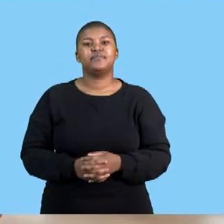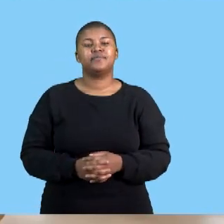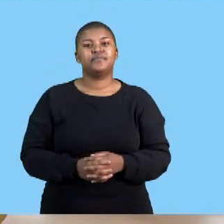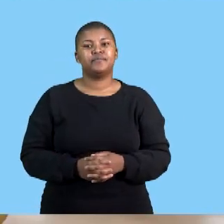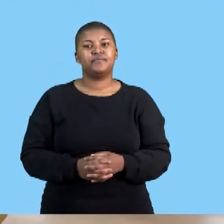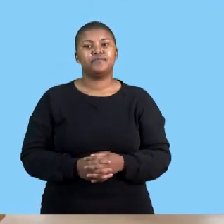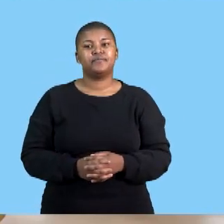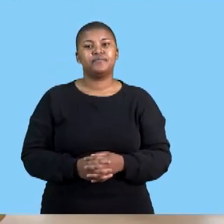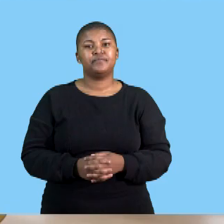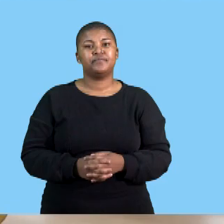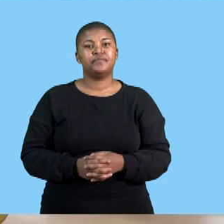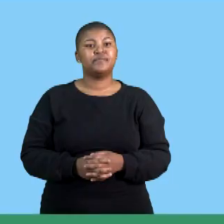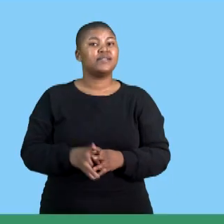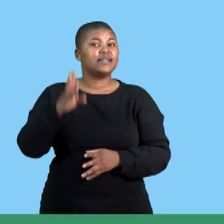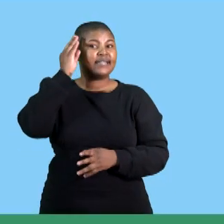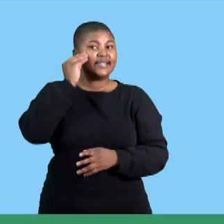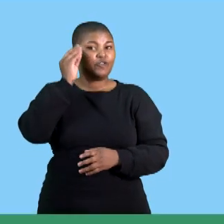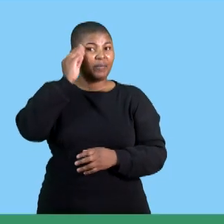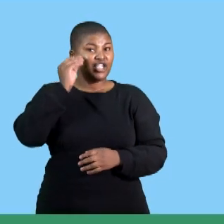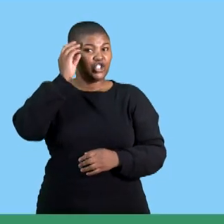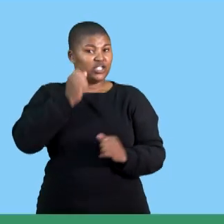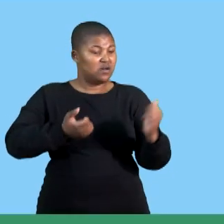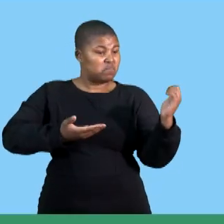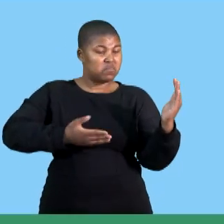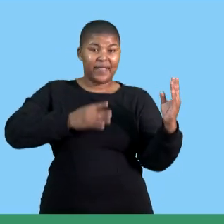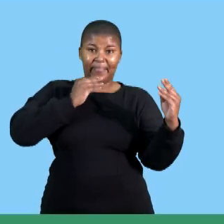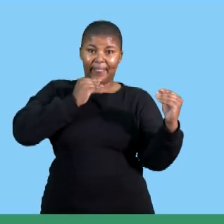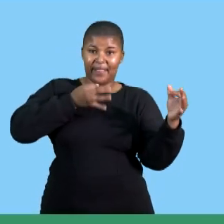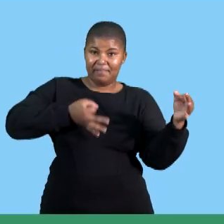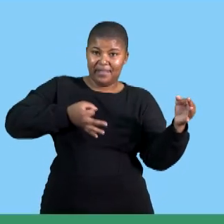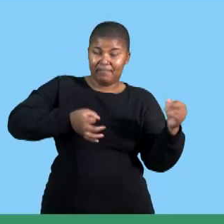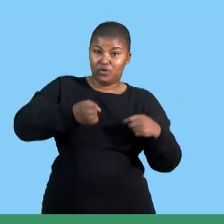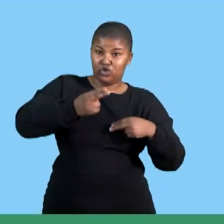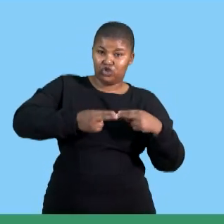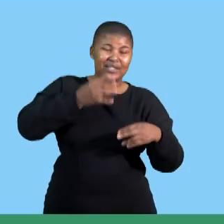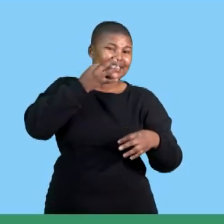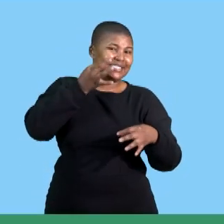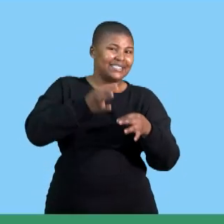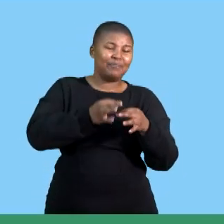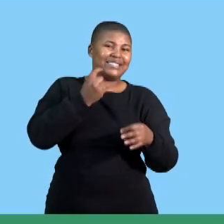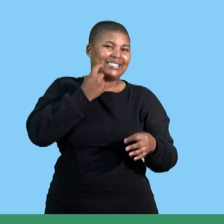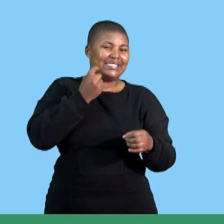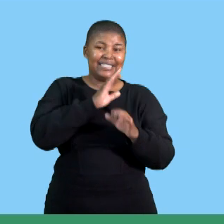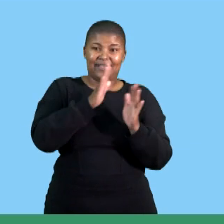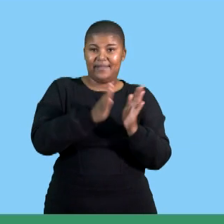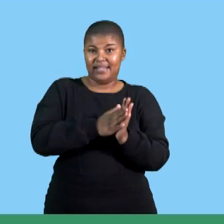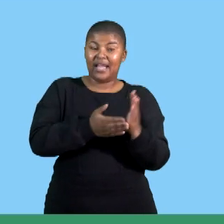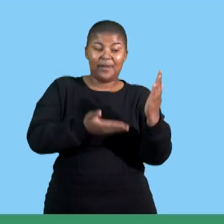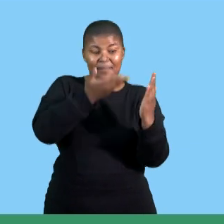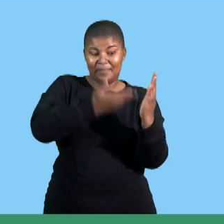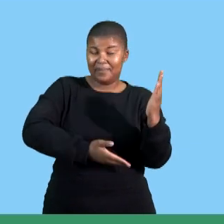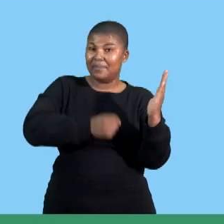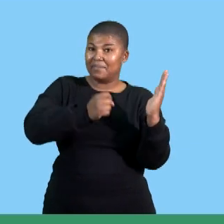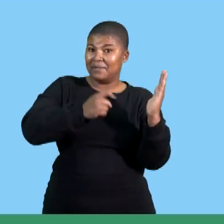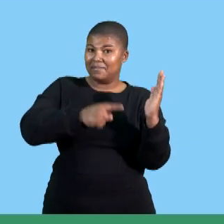the transparency. Keep information on the transparency short and simple. So the information that has to be there on the